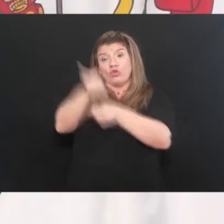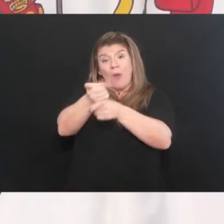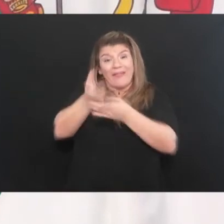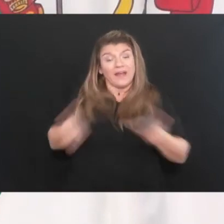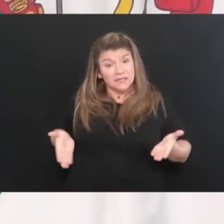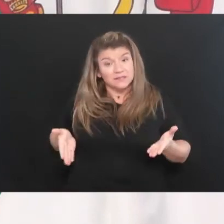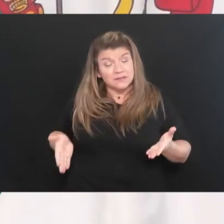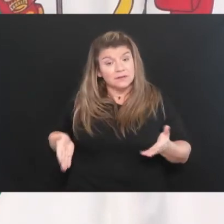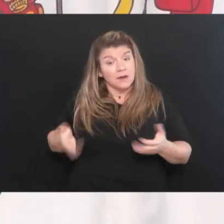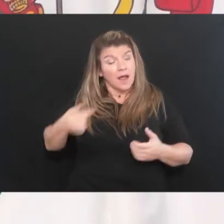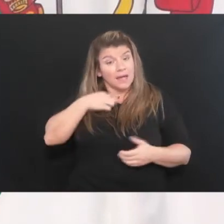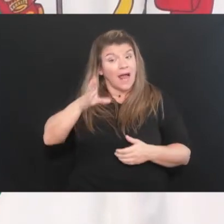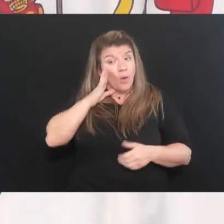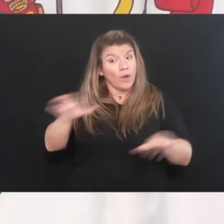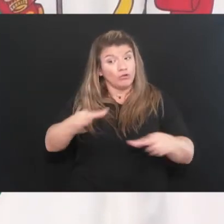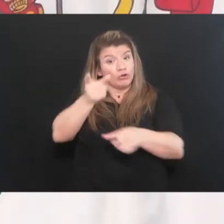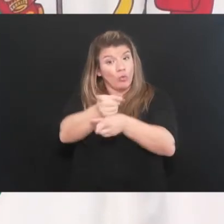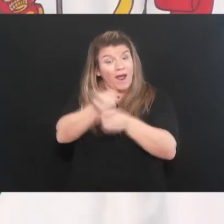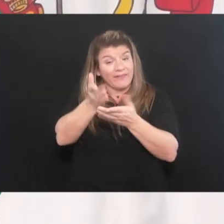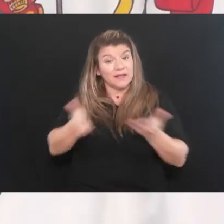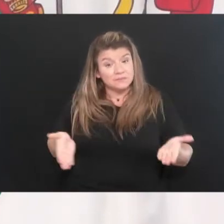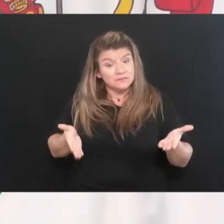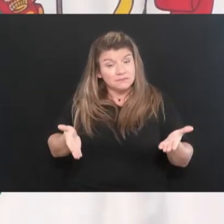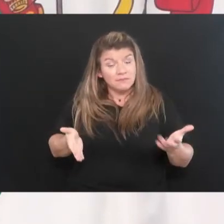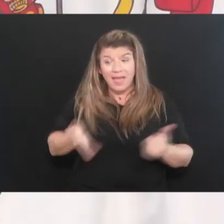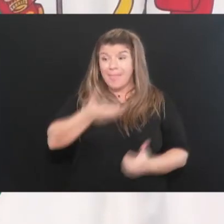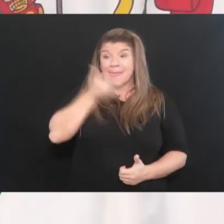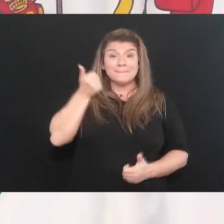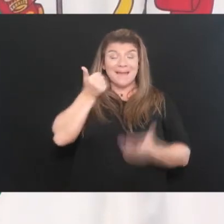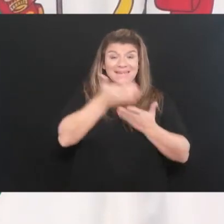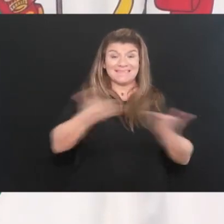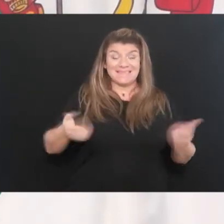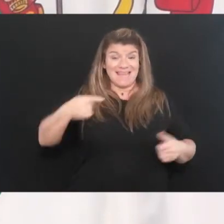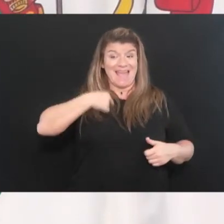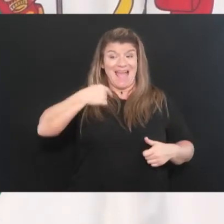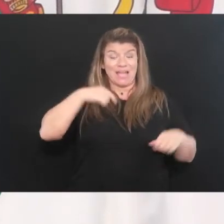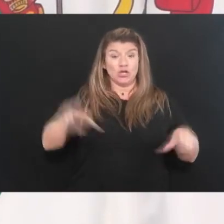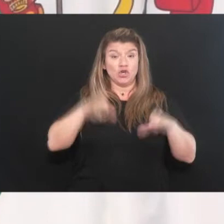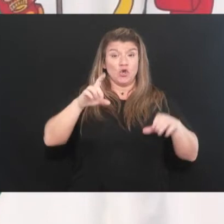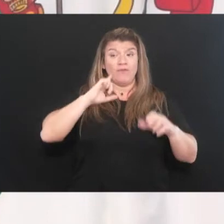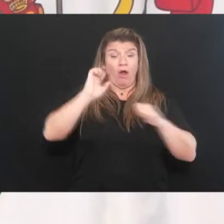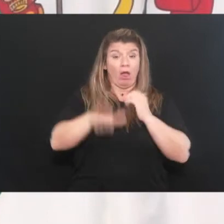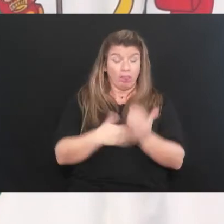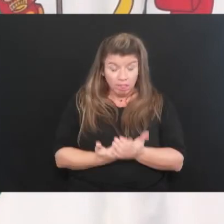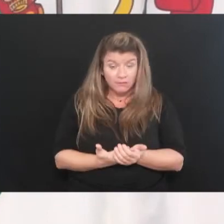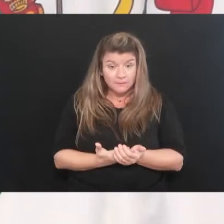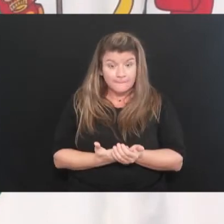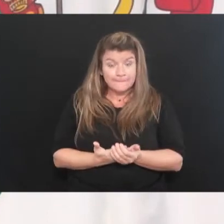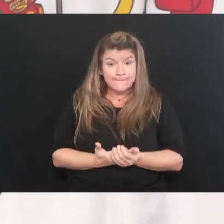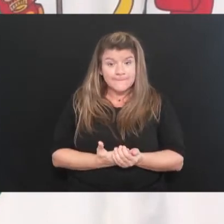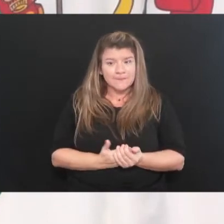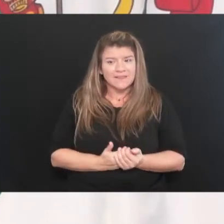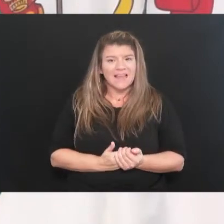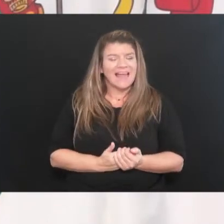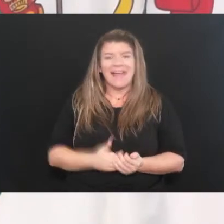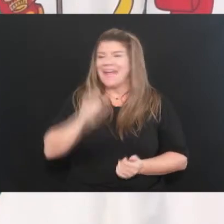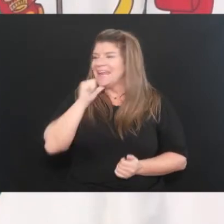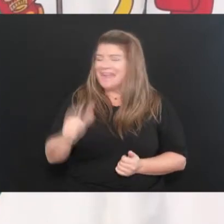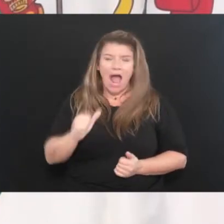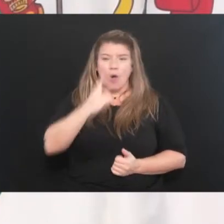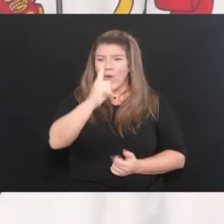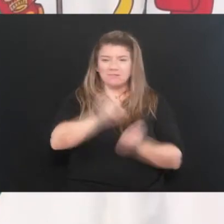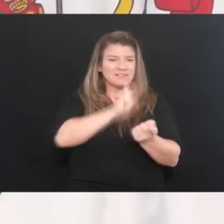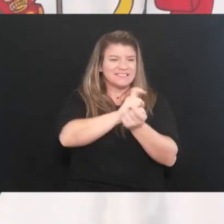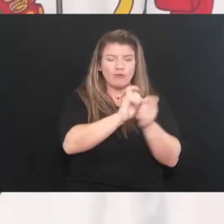going to do. The very, very best thing that I can do for everybody, not just a specific